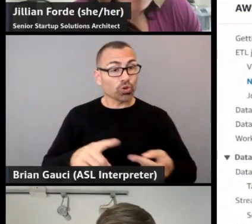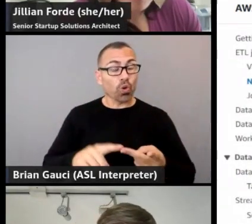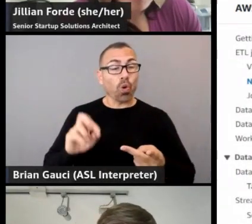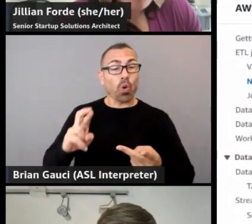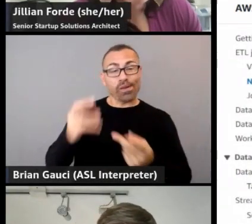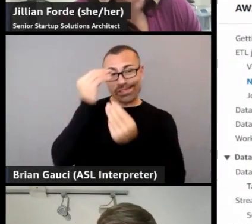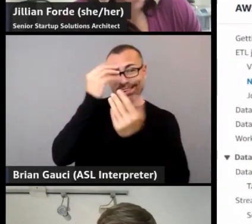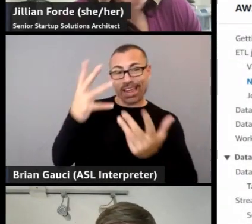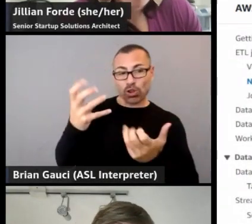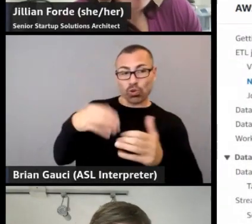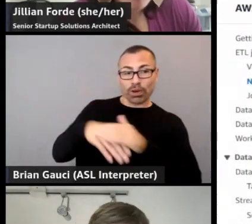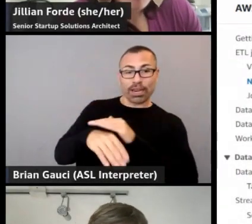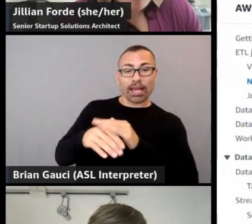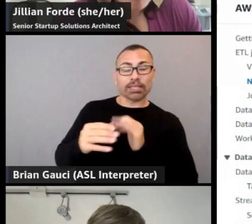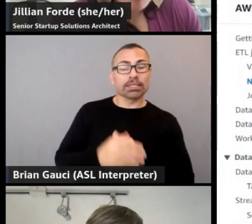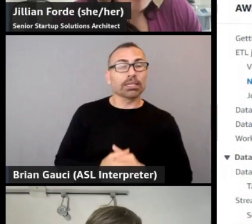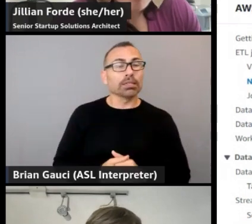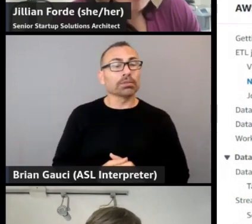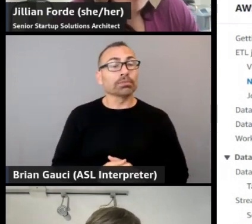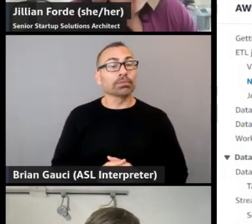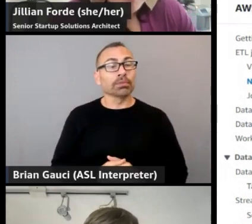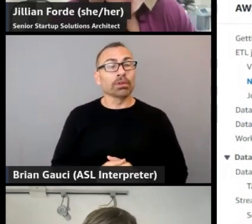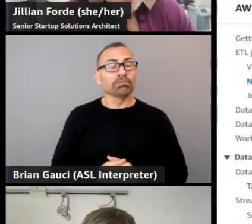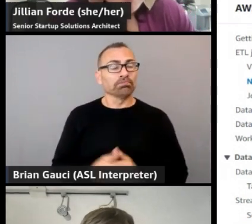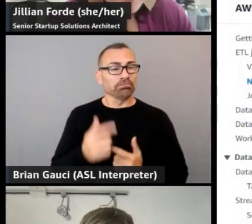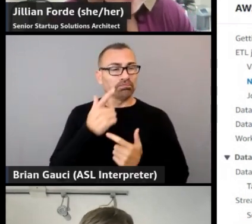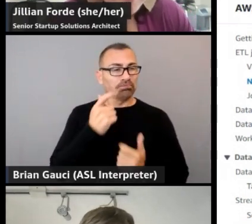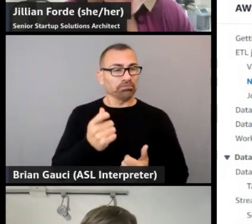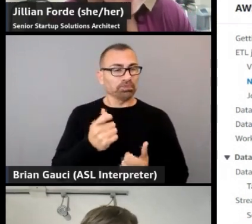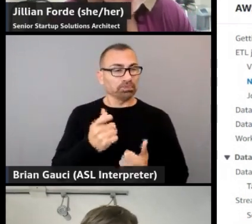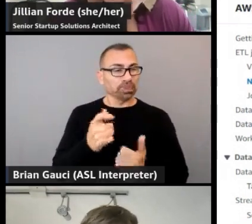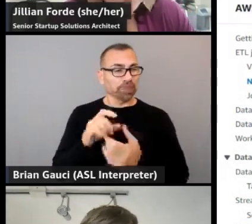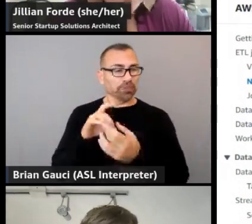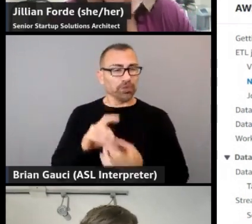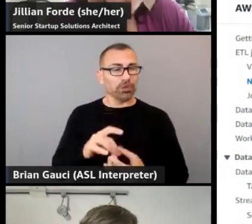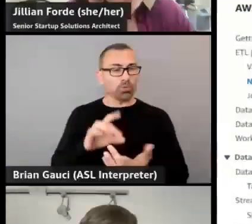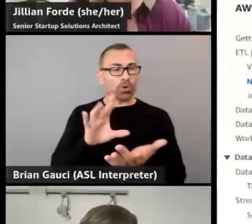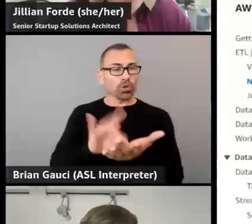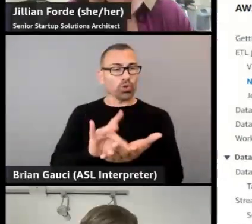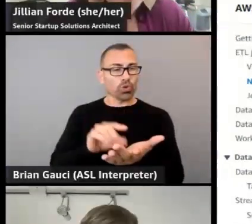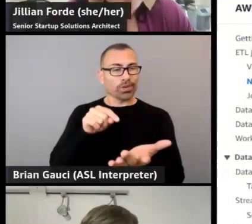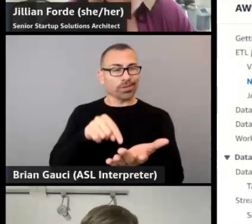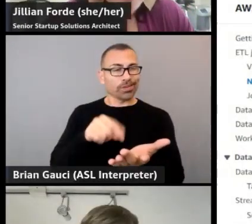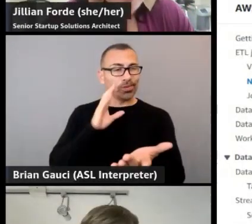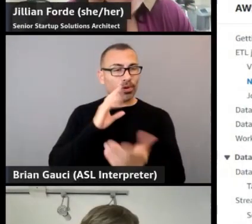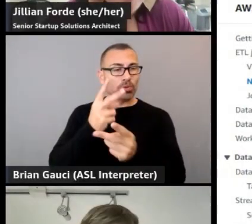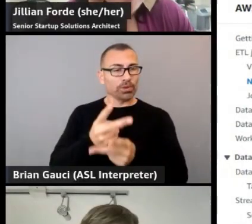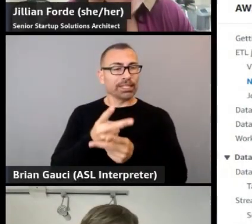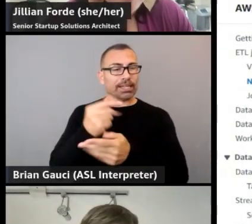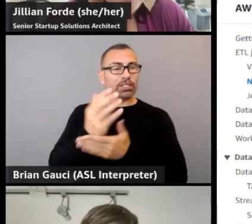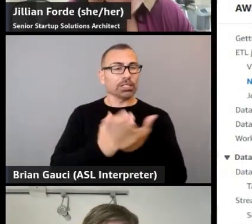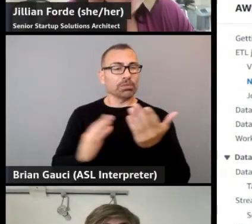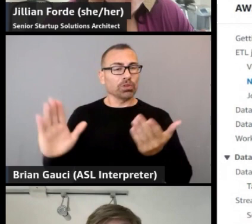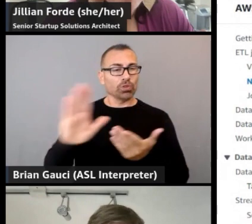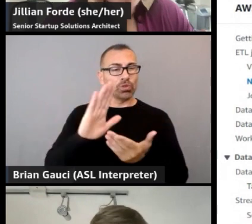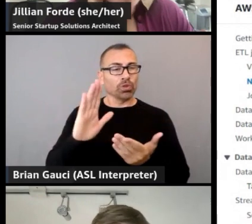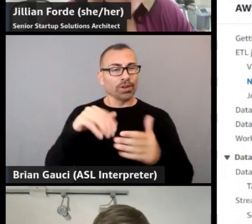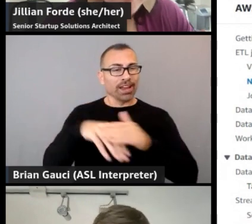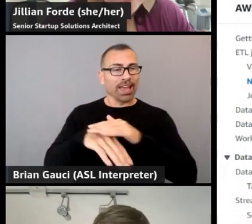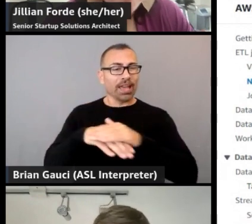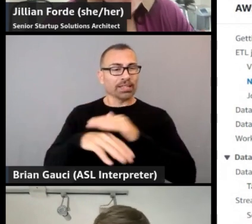Glue is that Glue takes care of some of your, data access problems as